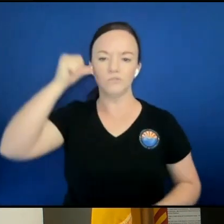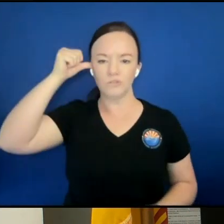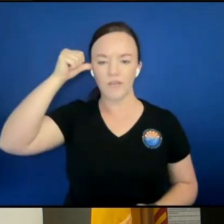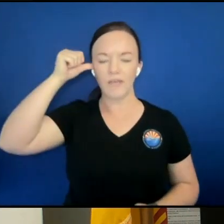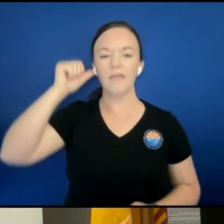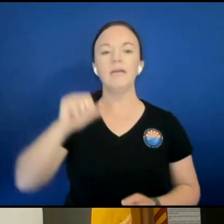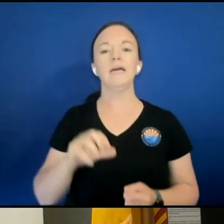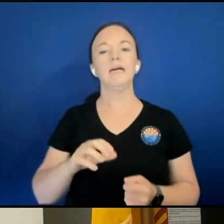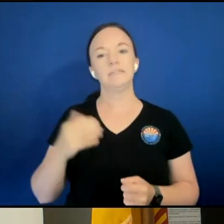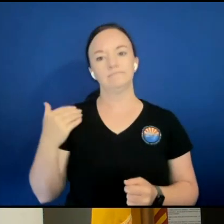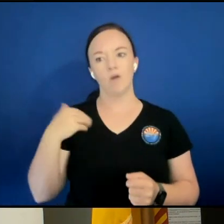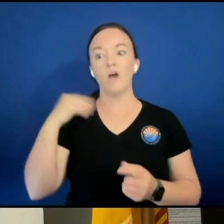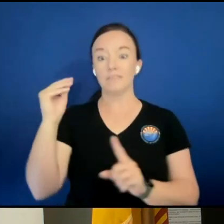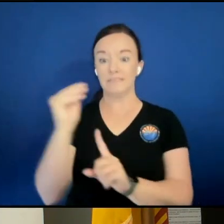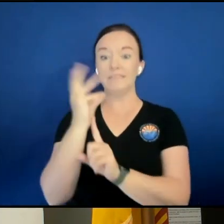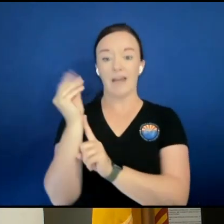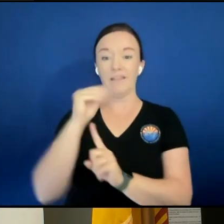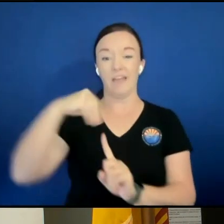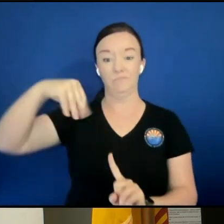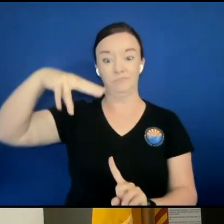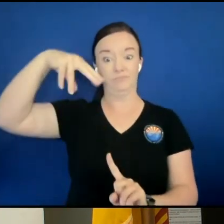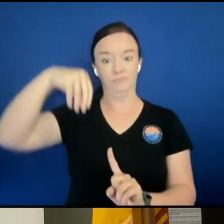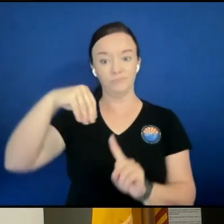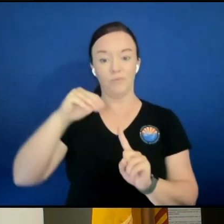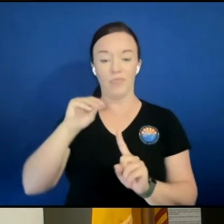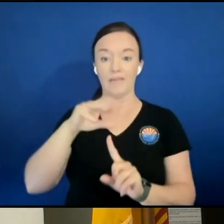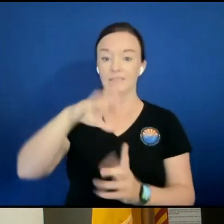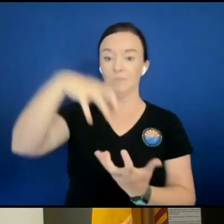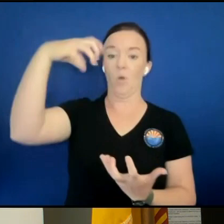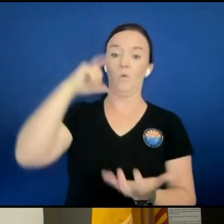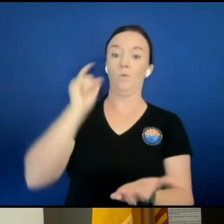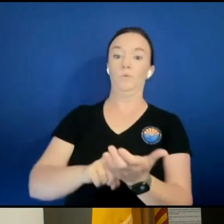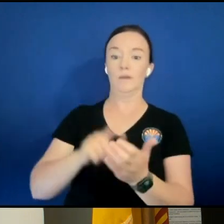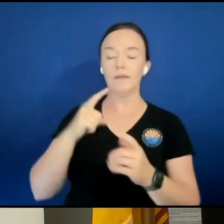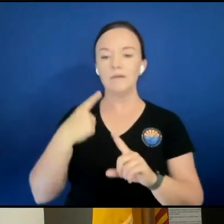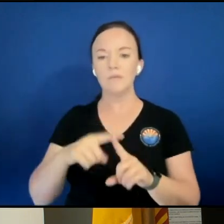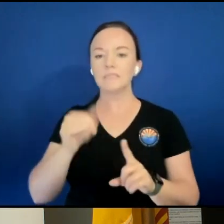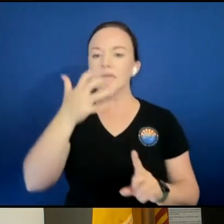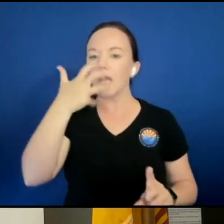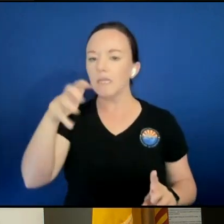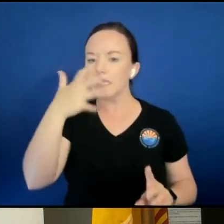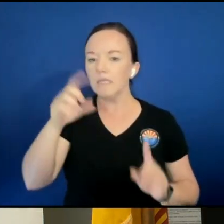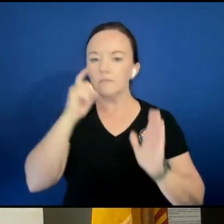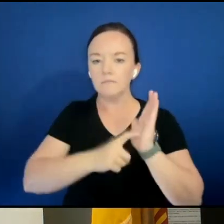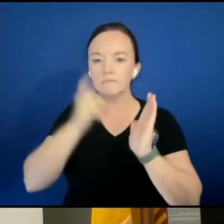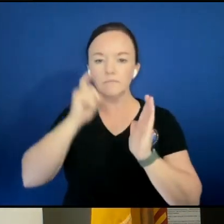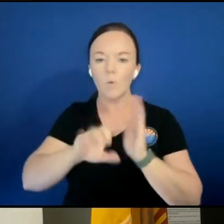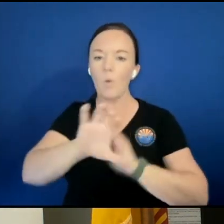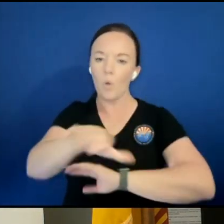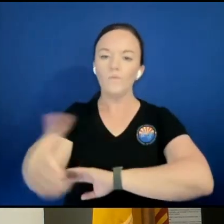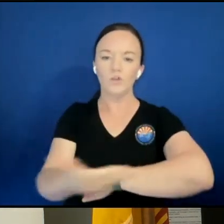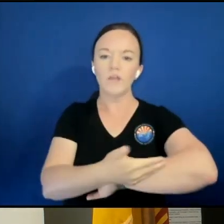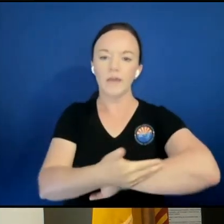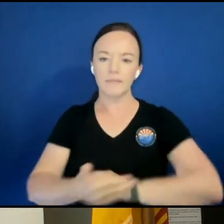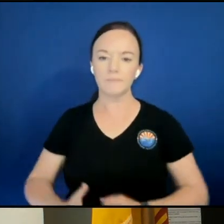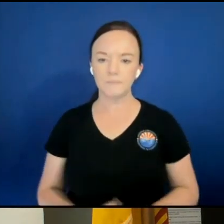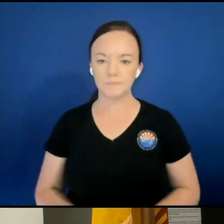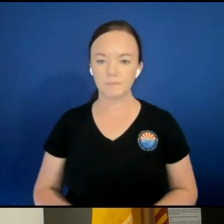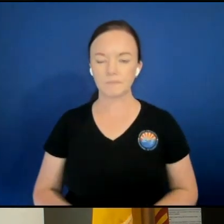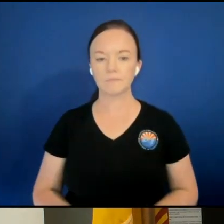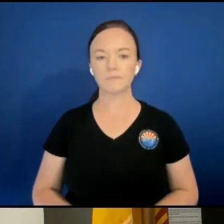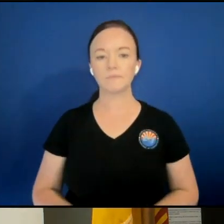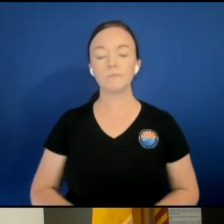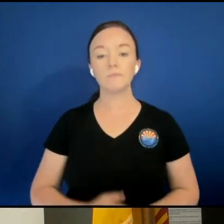on satellite. And even some of that heat that persisted into the overnight hours with that fire. So we saw